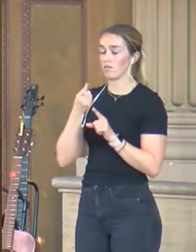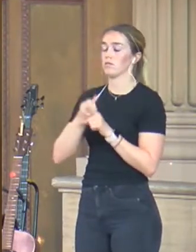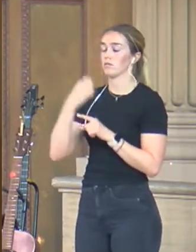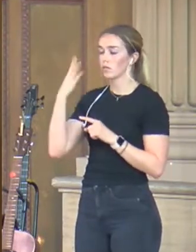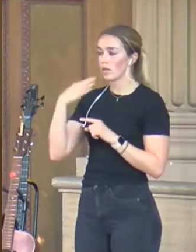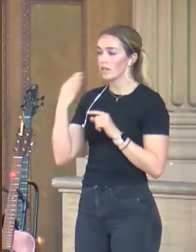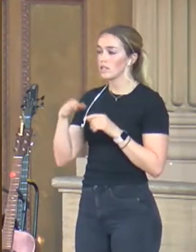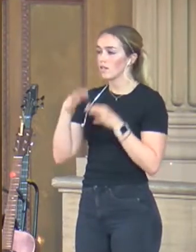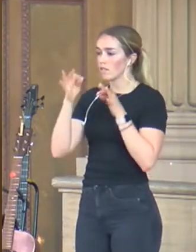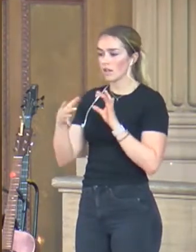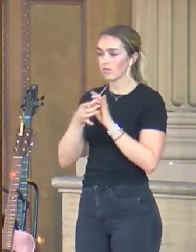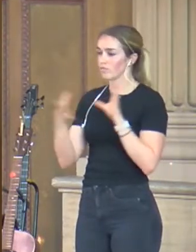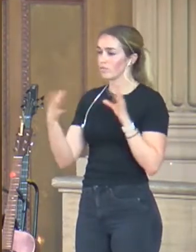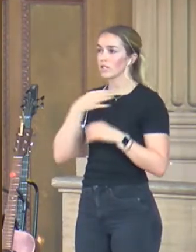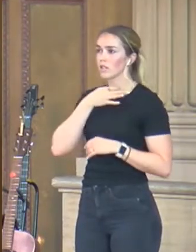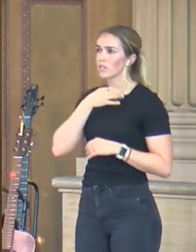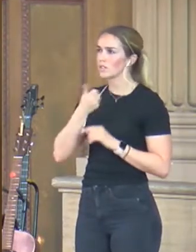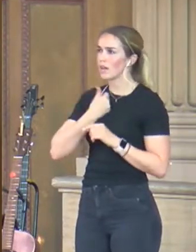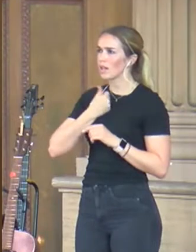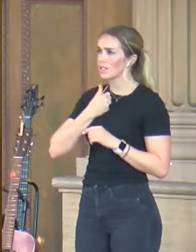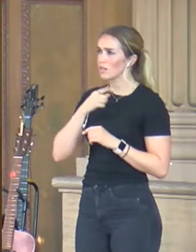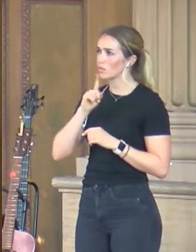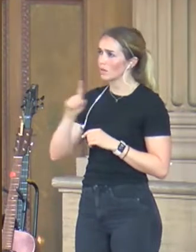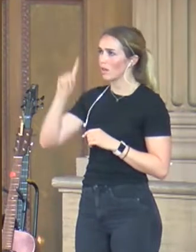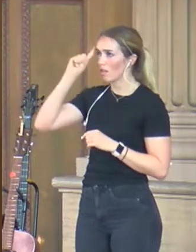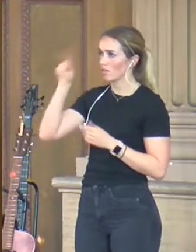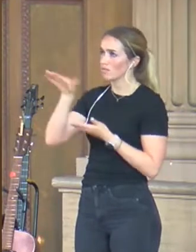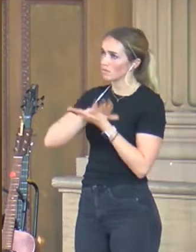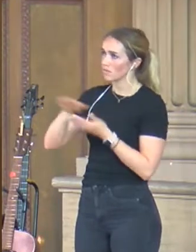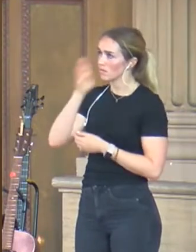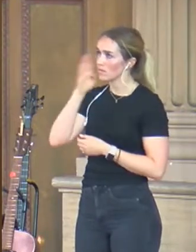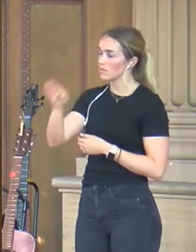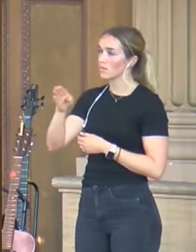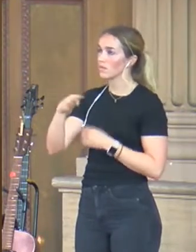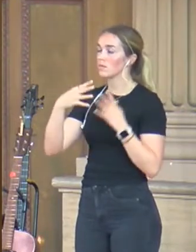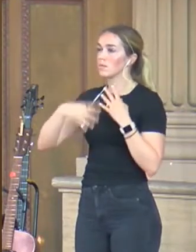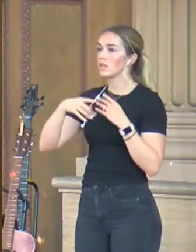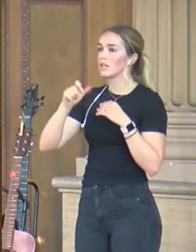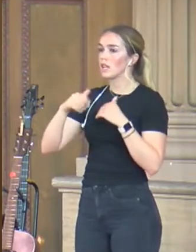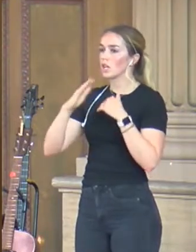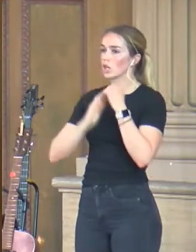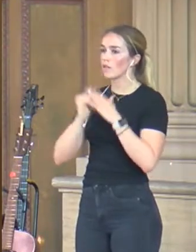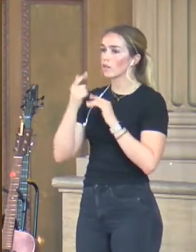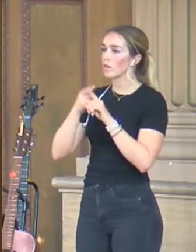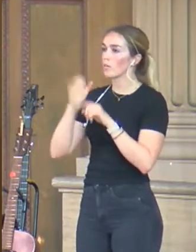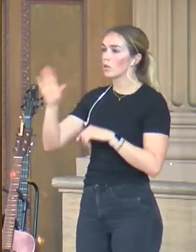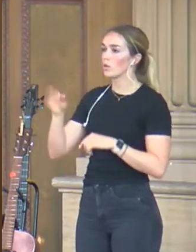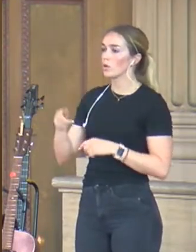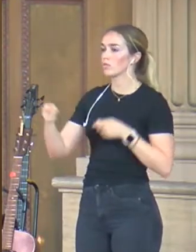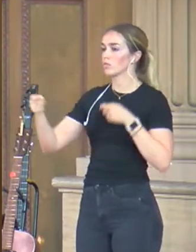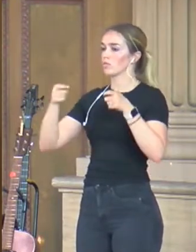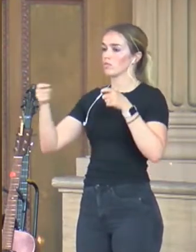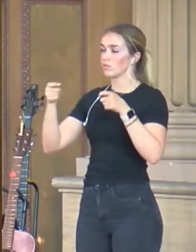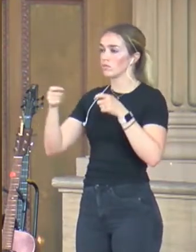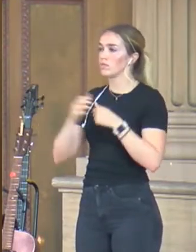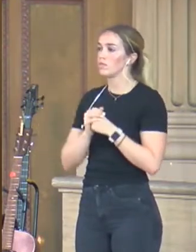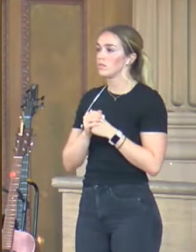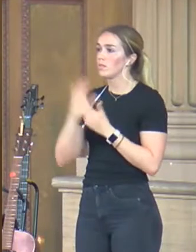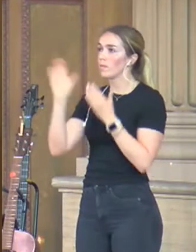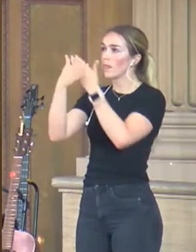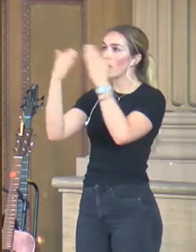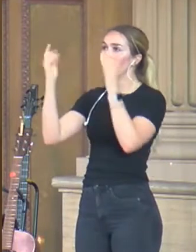It's enough to make him wonder if he's ever been sane. When he's bleeding for comfort from your staff and your rod and the